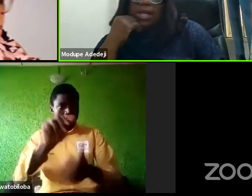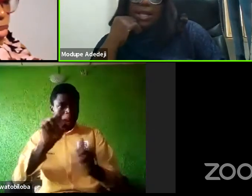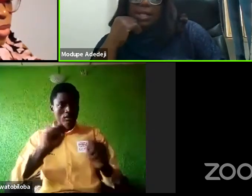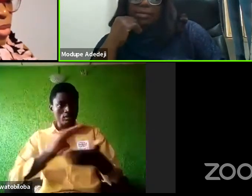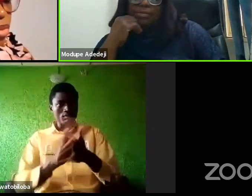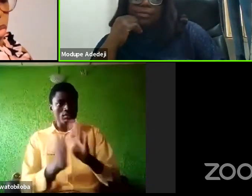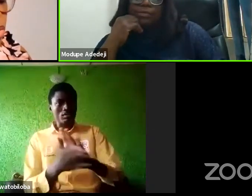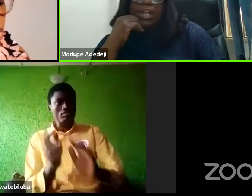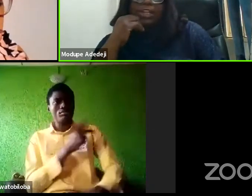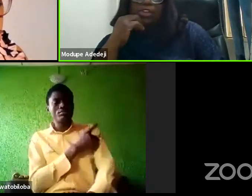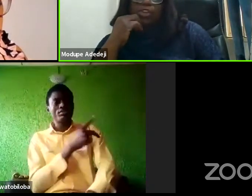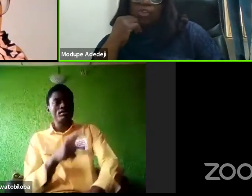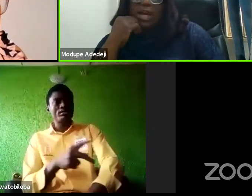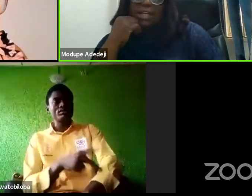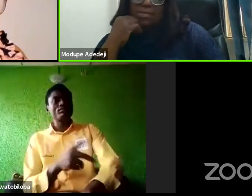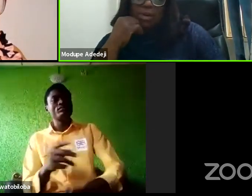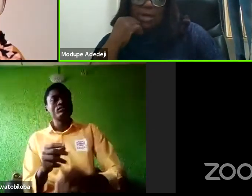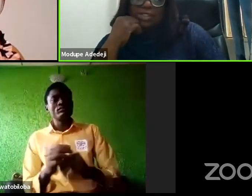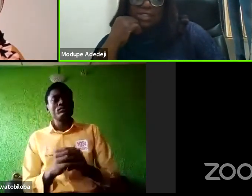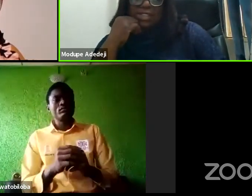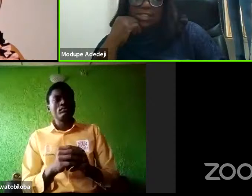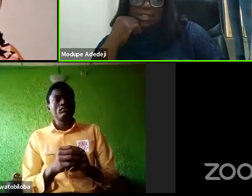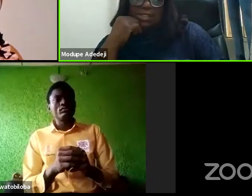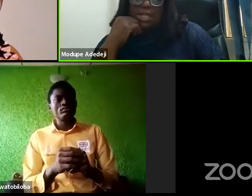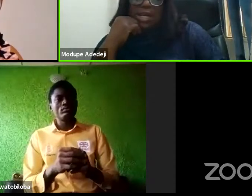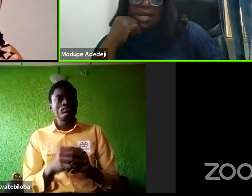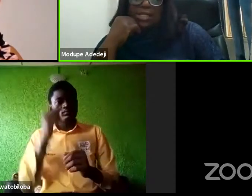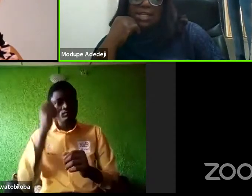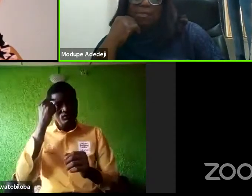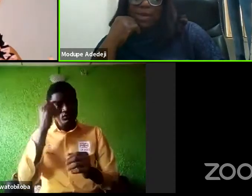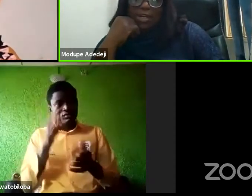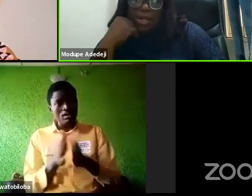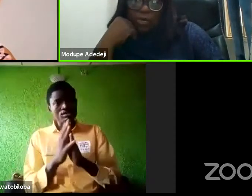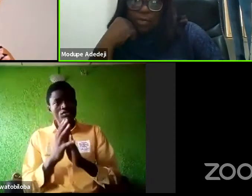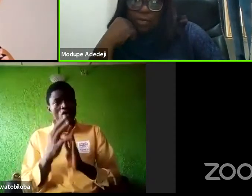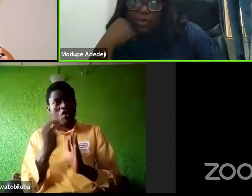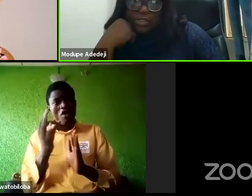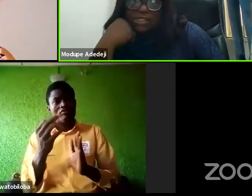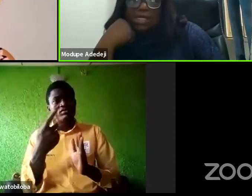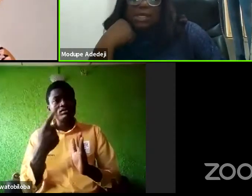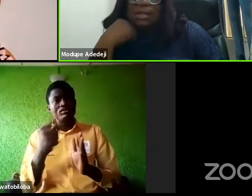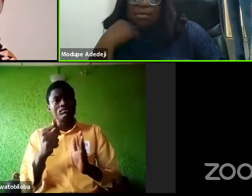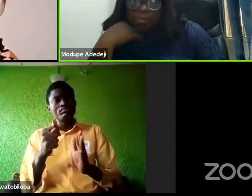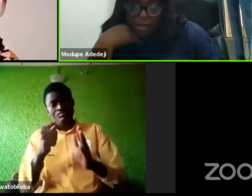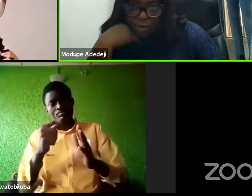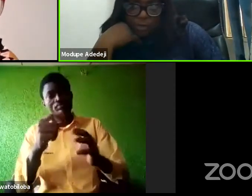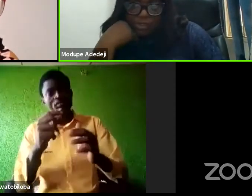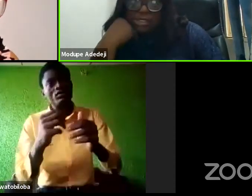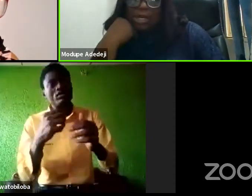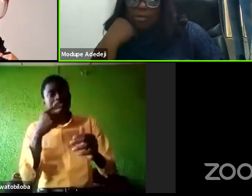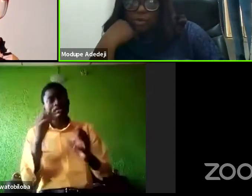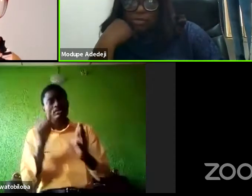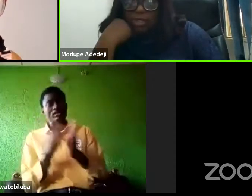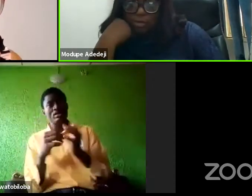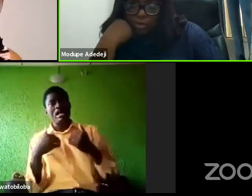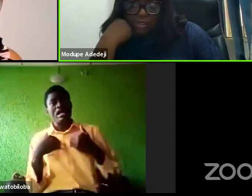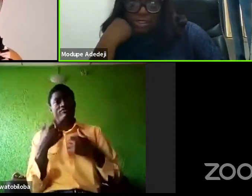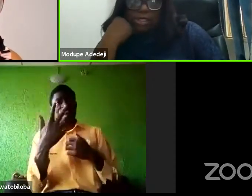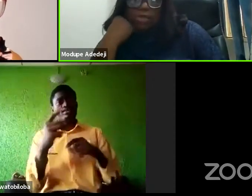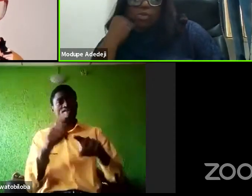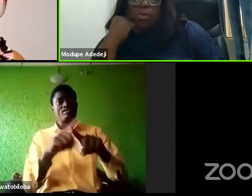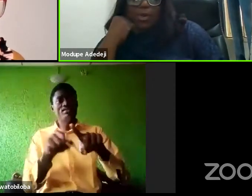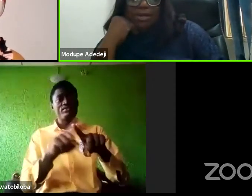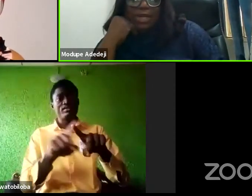So you asked me about the stages, and I said perimenopause, menopause, and